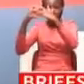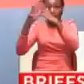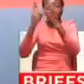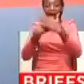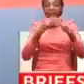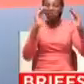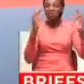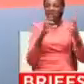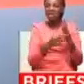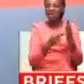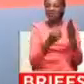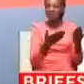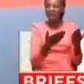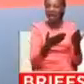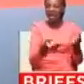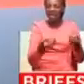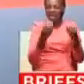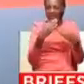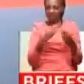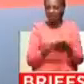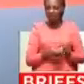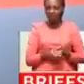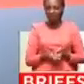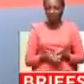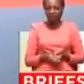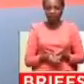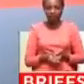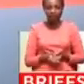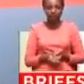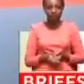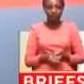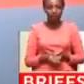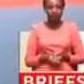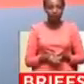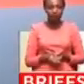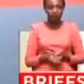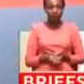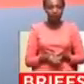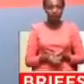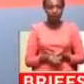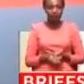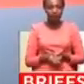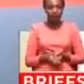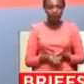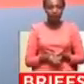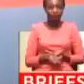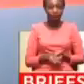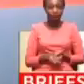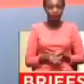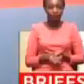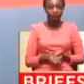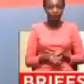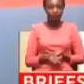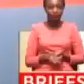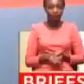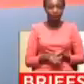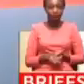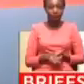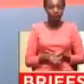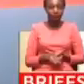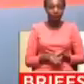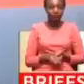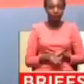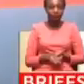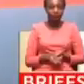in Santeria. There's, you know, Jennifer Lopez, her ex-husband. I mean, just there's big names in Santeria. And you know,